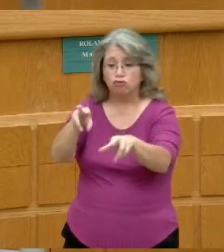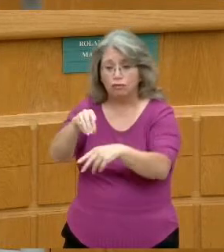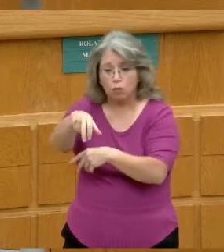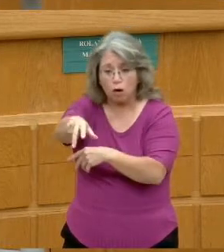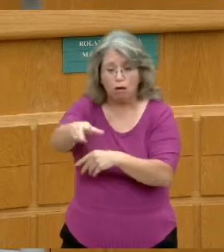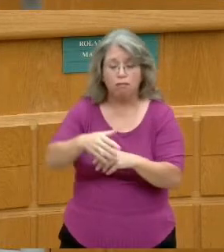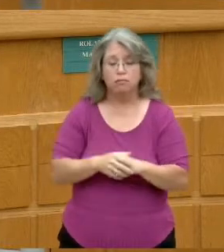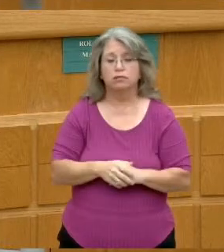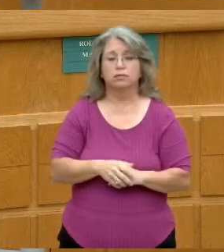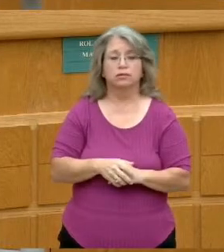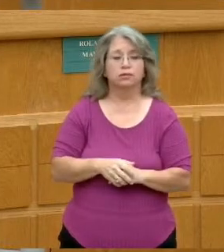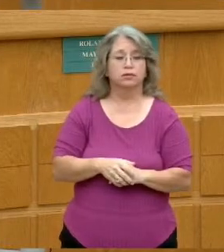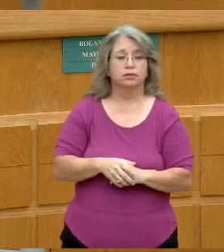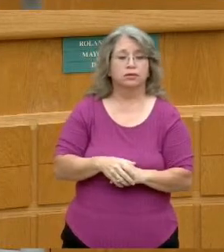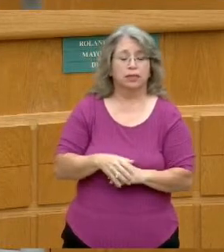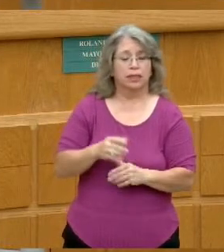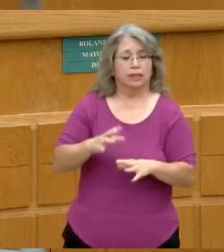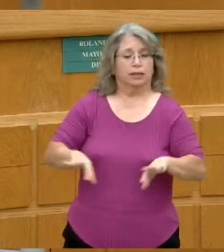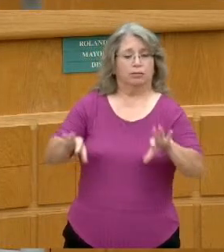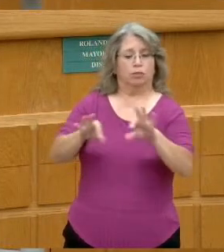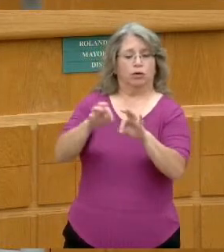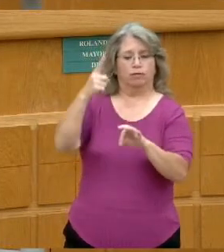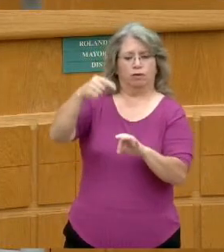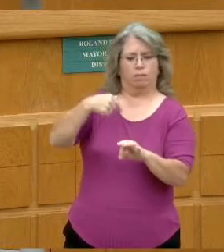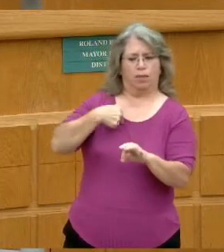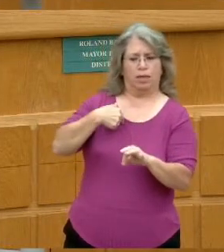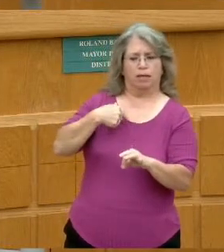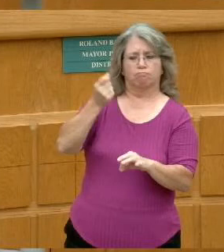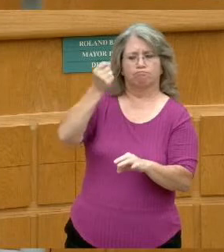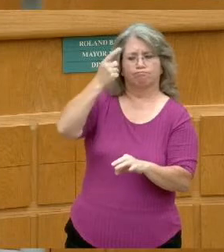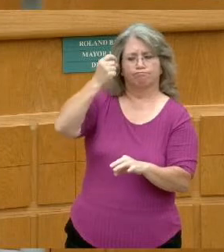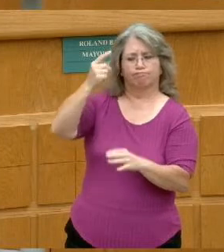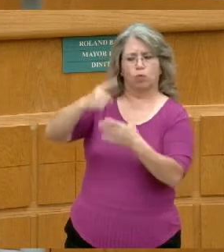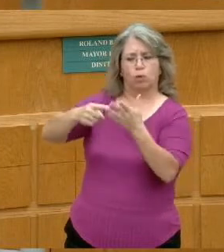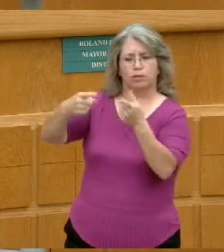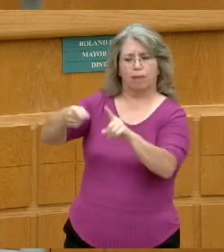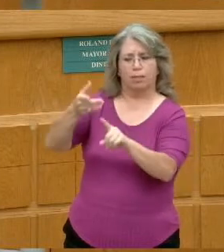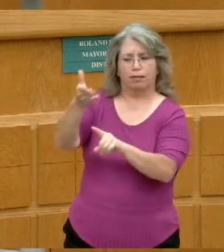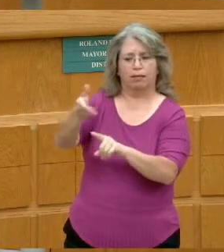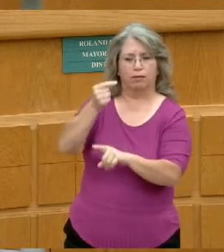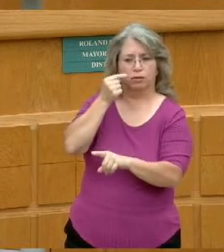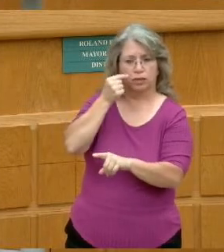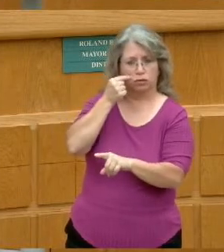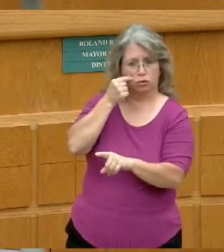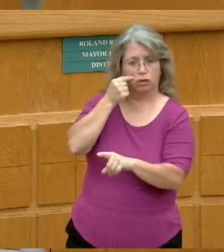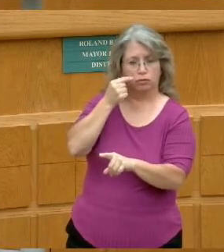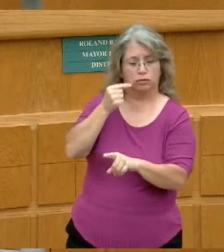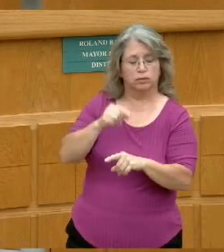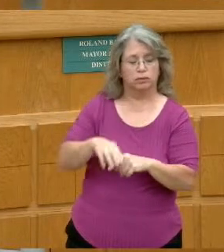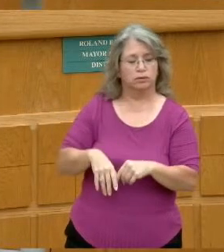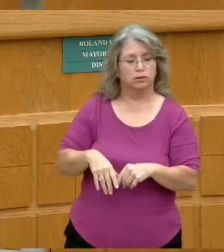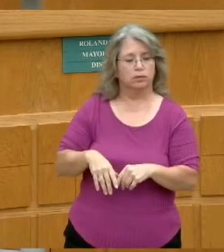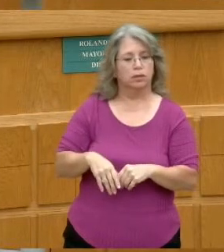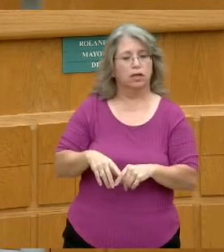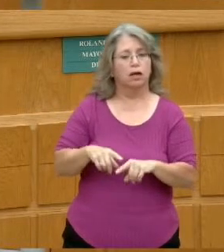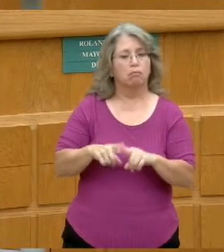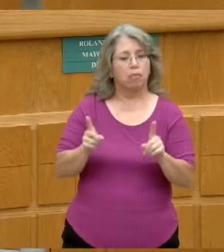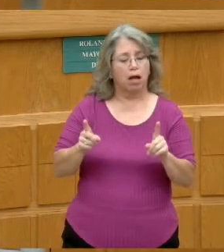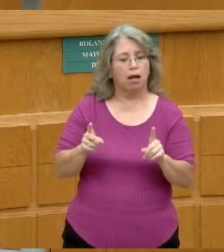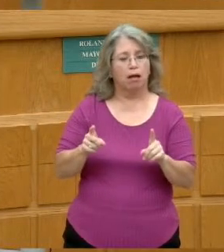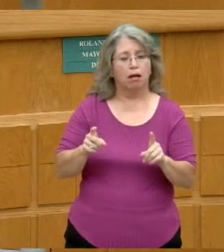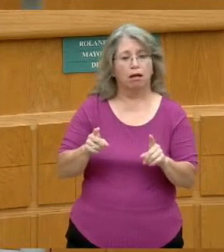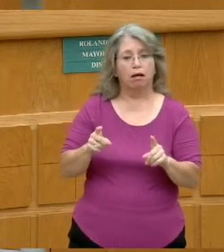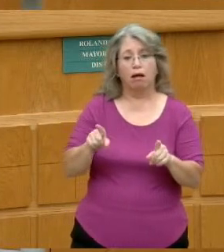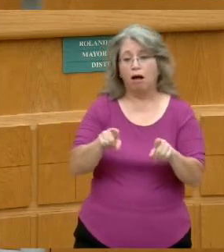important to me to know what's going on in San Antonio, and I think to a lot of people in the Coastal Bend also. But there's a twofold thing here, is that people from